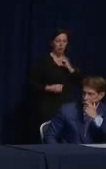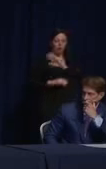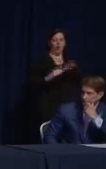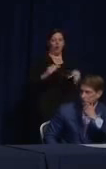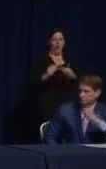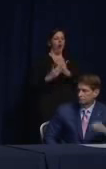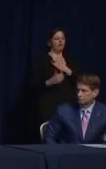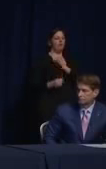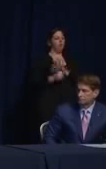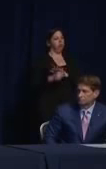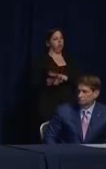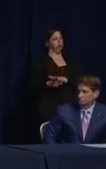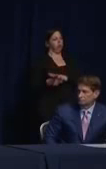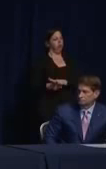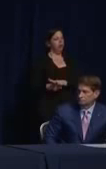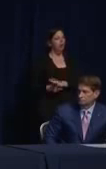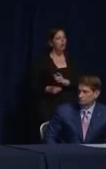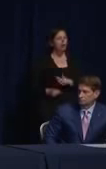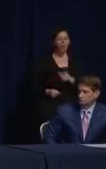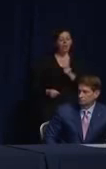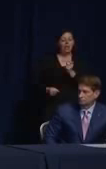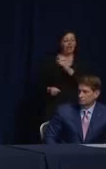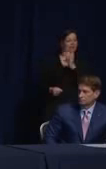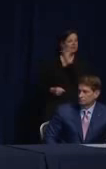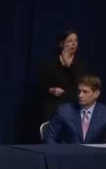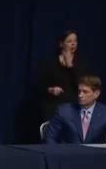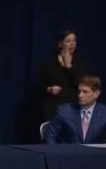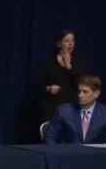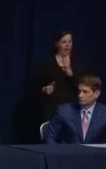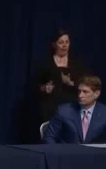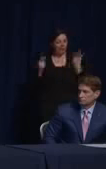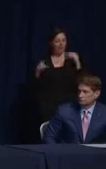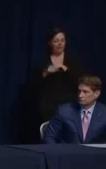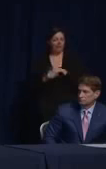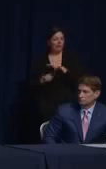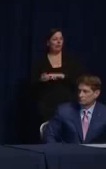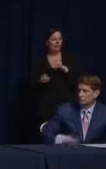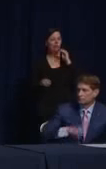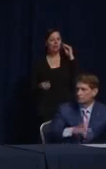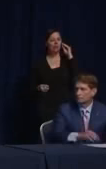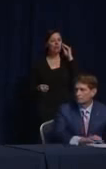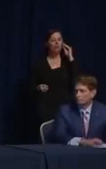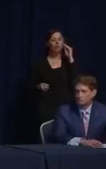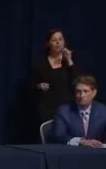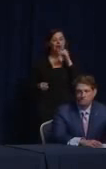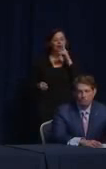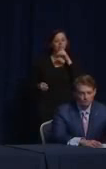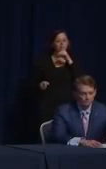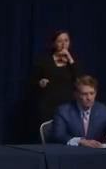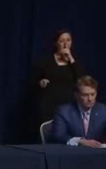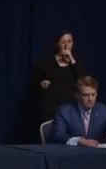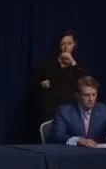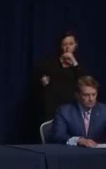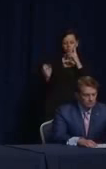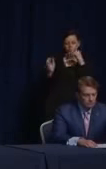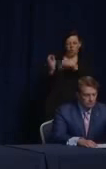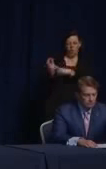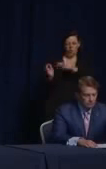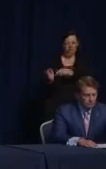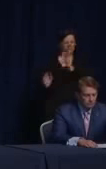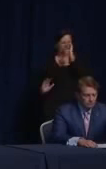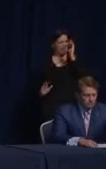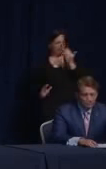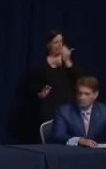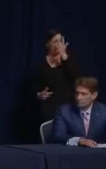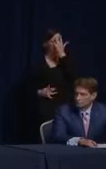symptomatic residents get tested, isolated, quarantined within the facilities, cohorted, you'll hear all of those